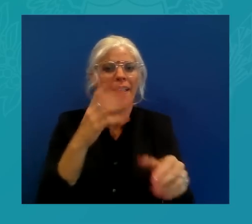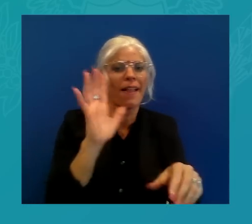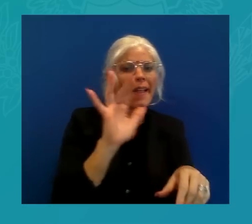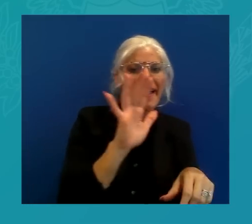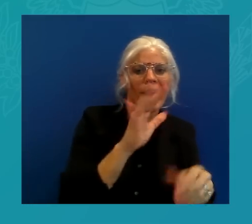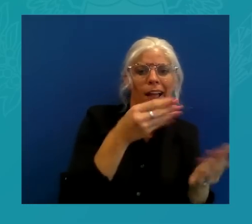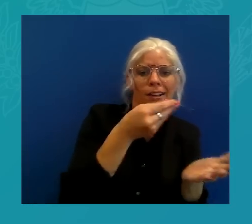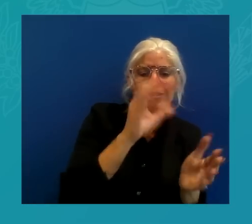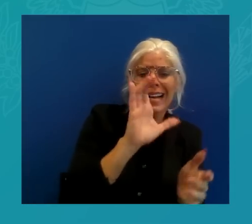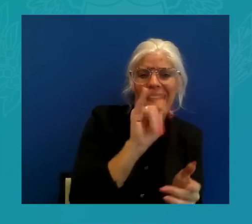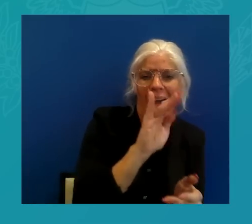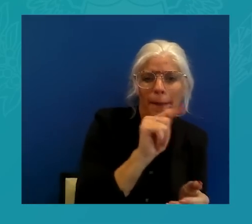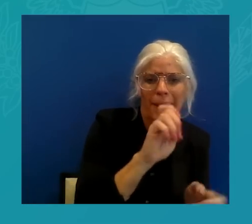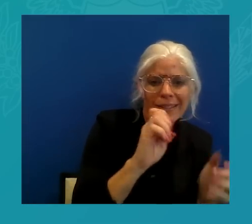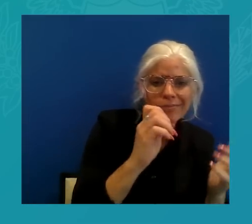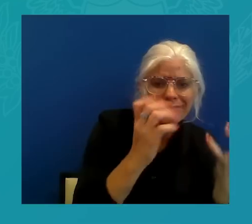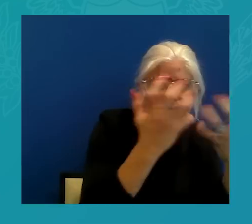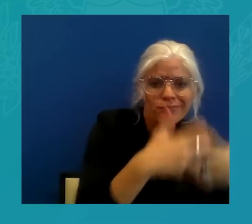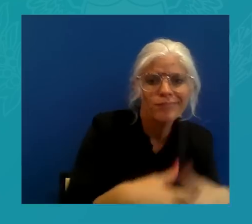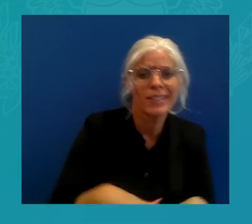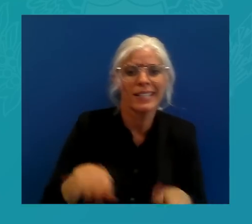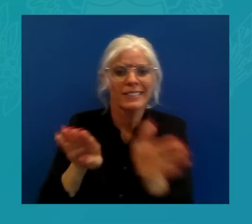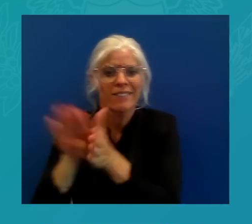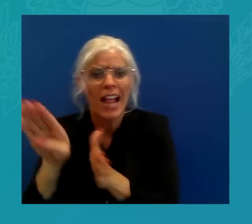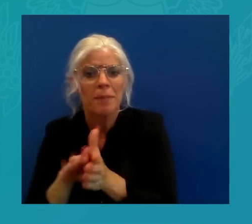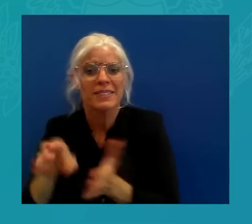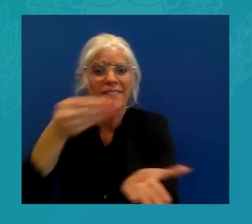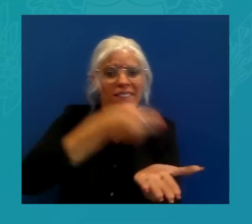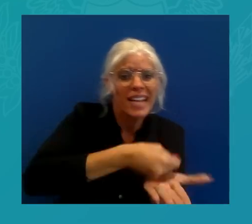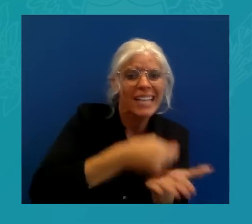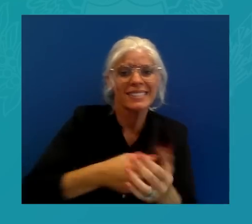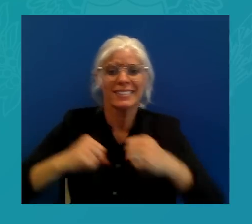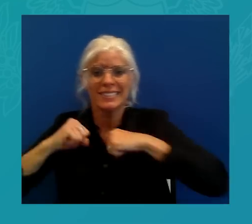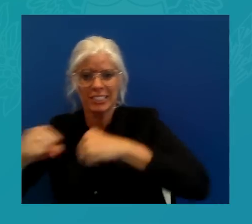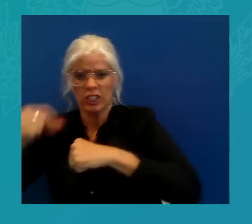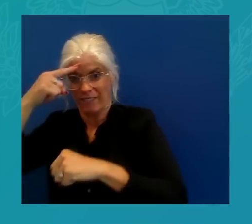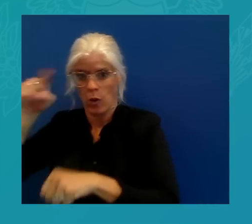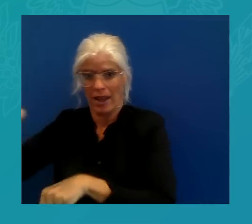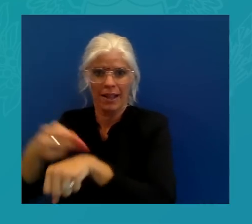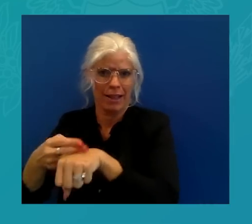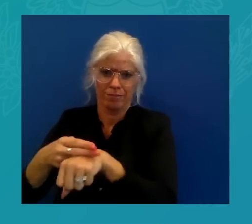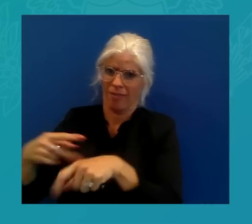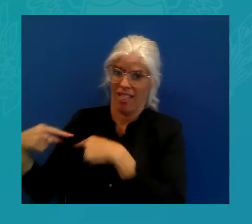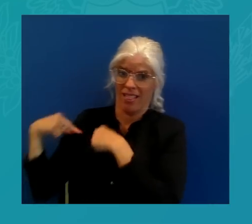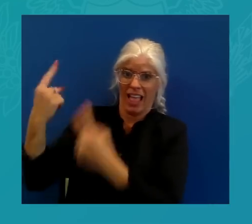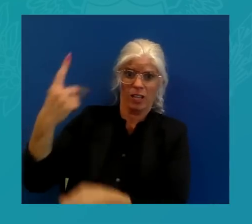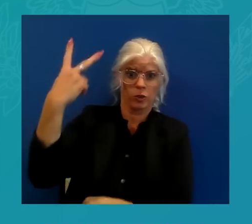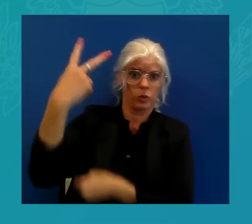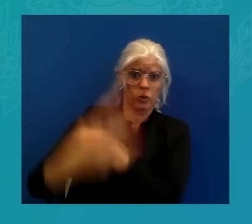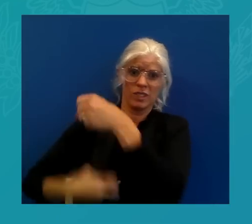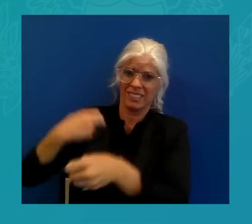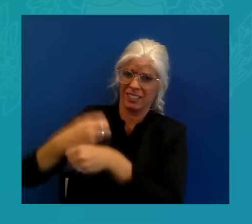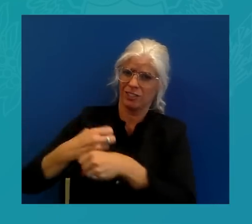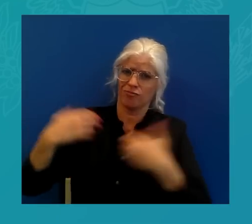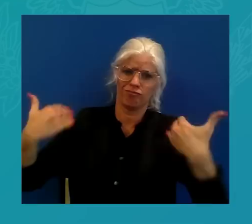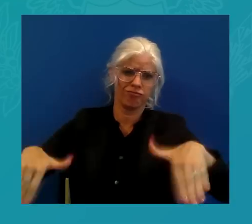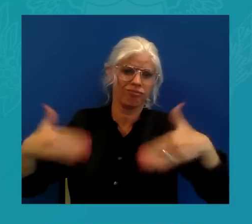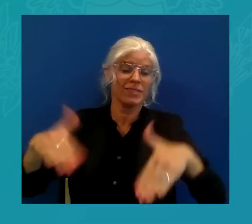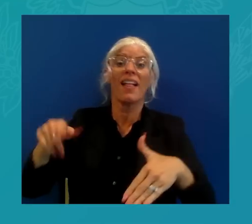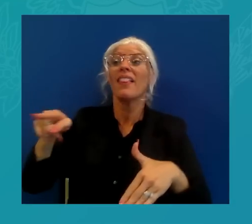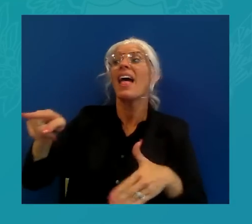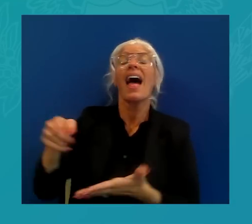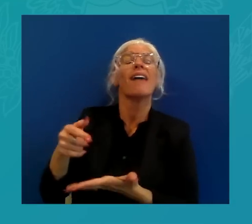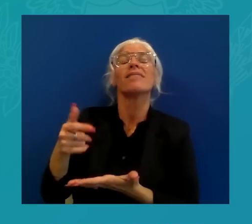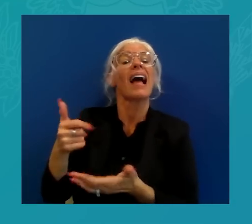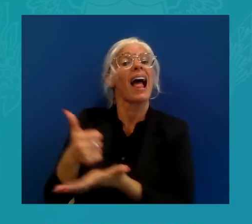we have achieved substantial progress in the last 2 years based on shared priorities,